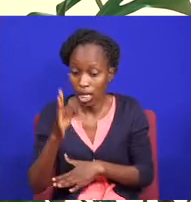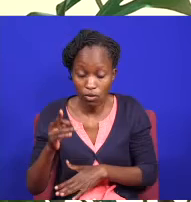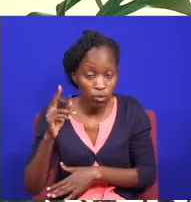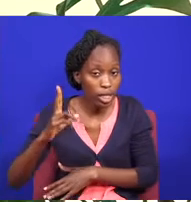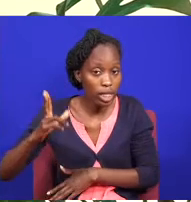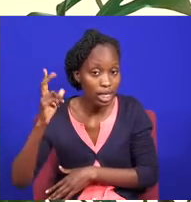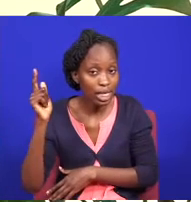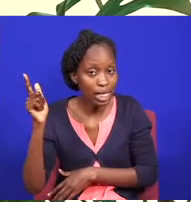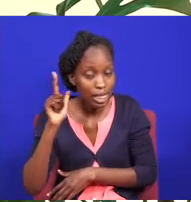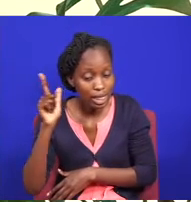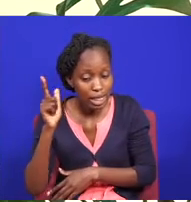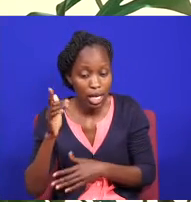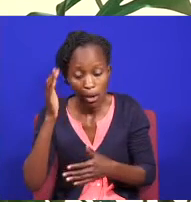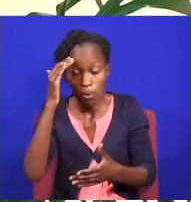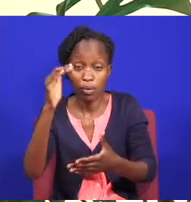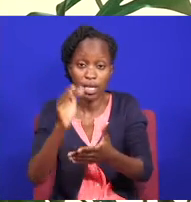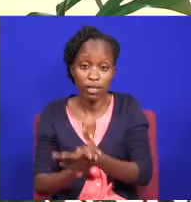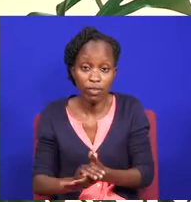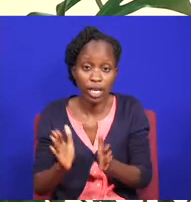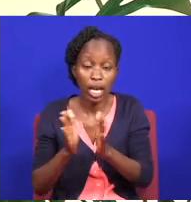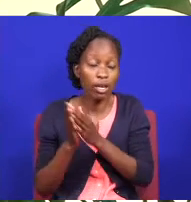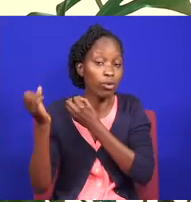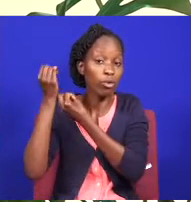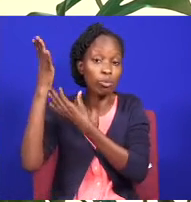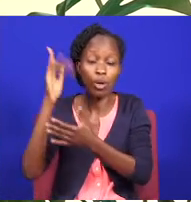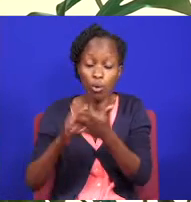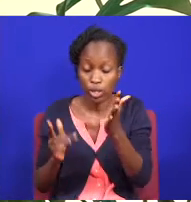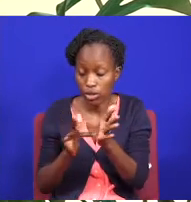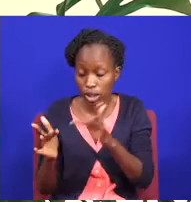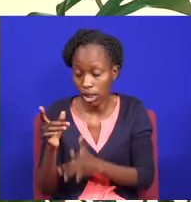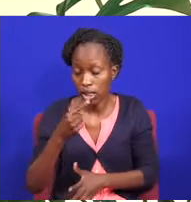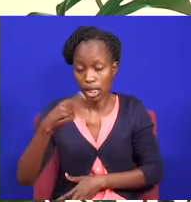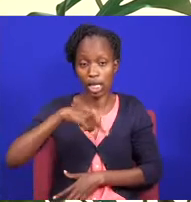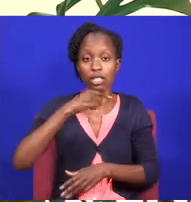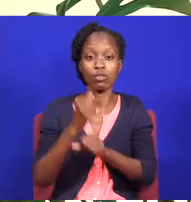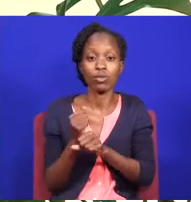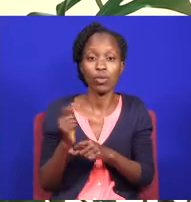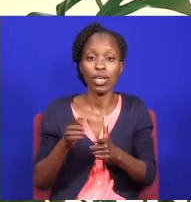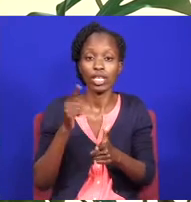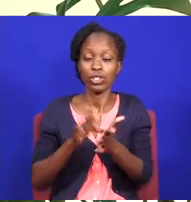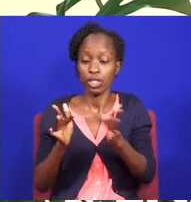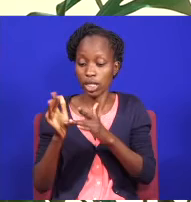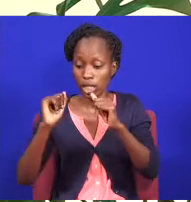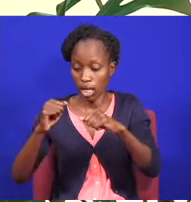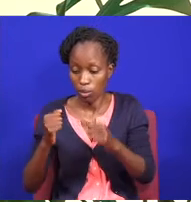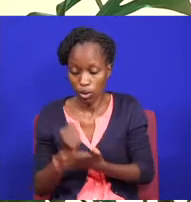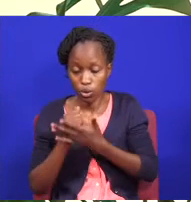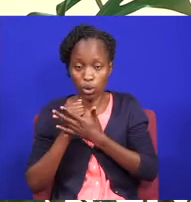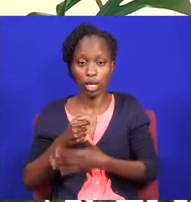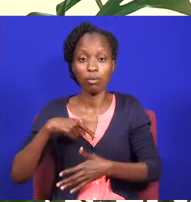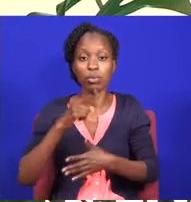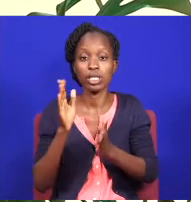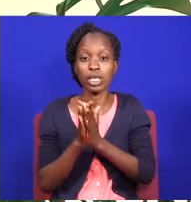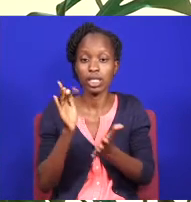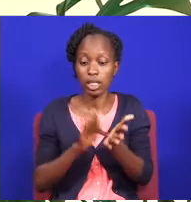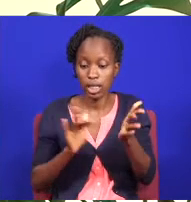we believe it, and we obey what he tells us to do, Jesus is able to help us. And Jesus is